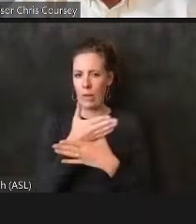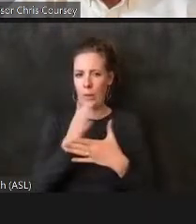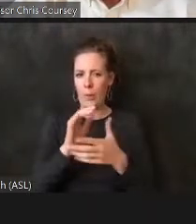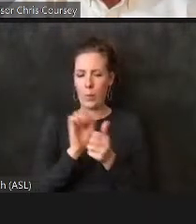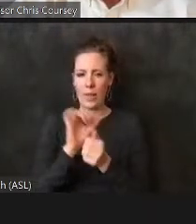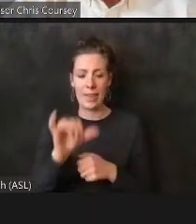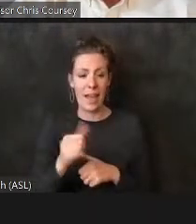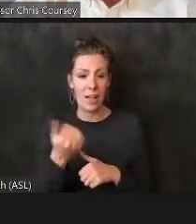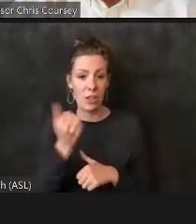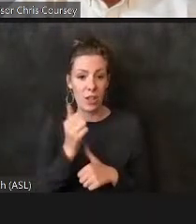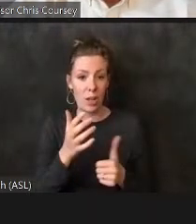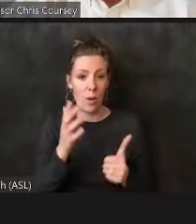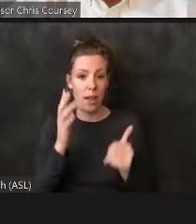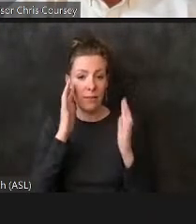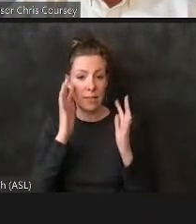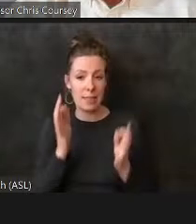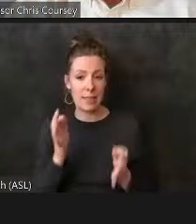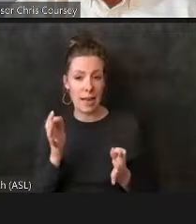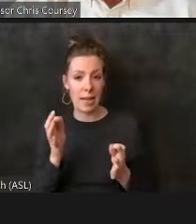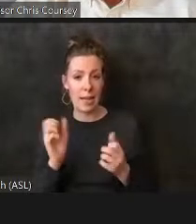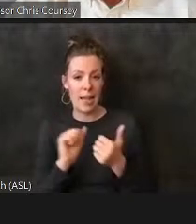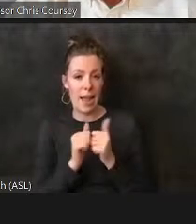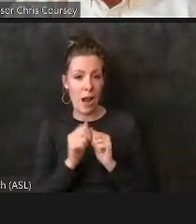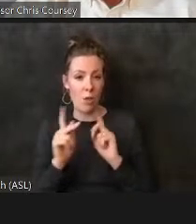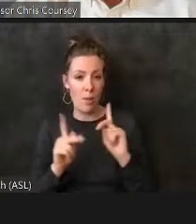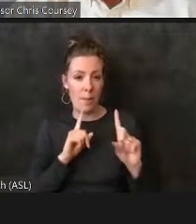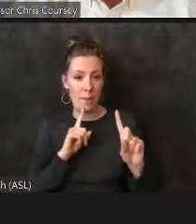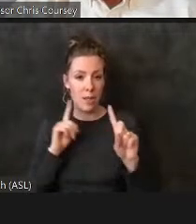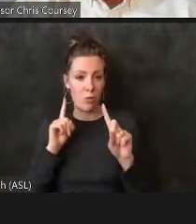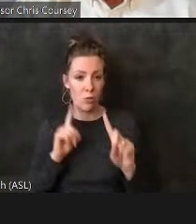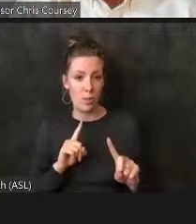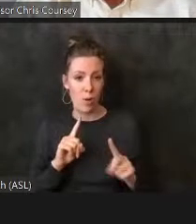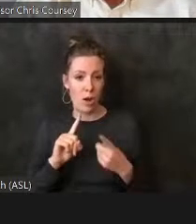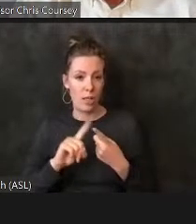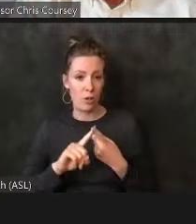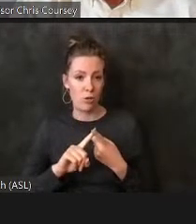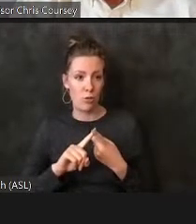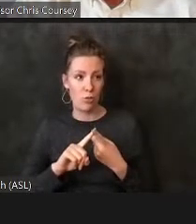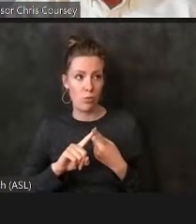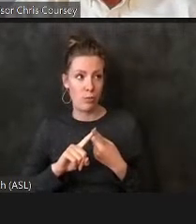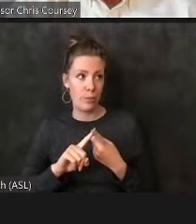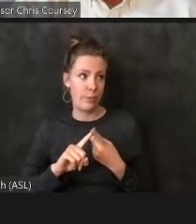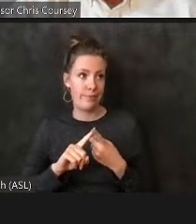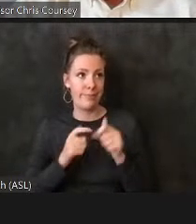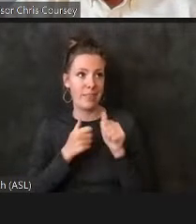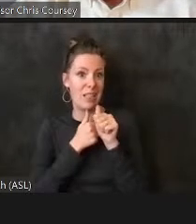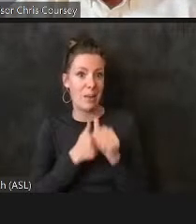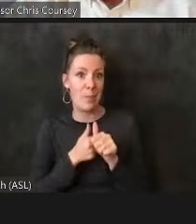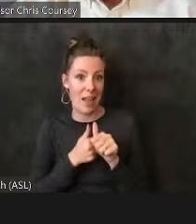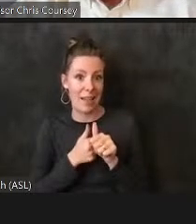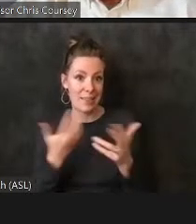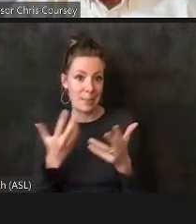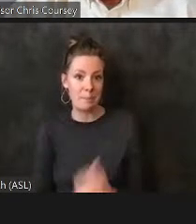Is there any way of judging how the public is responding to compliance to the health order?